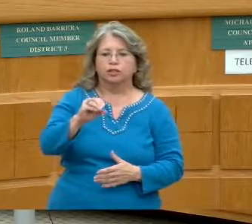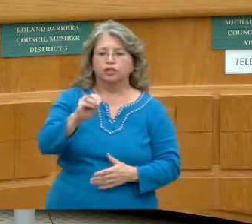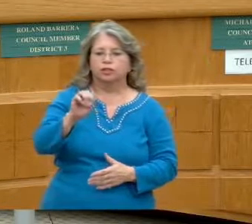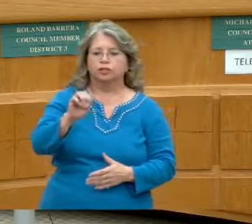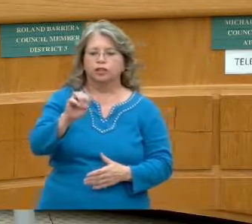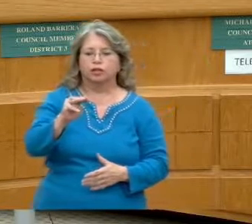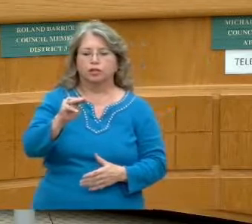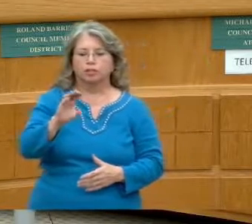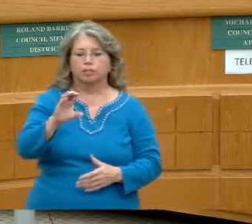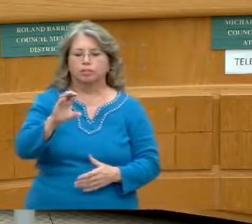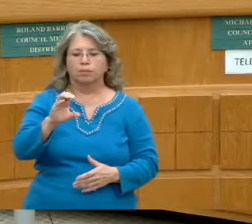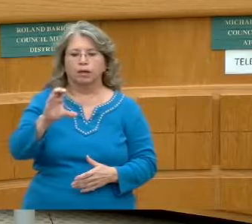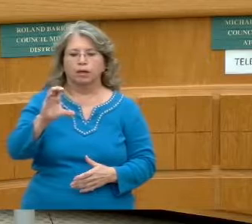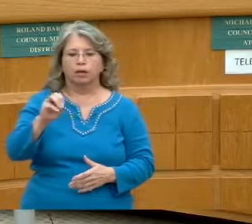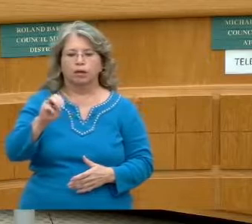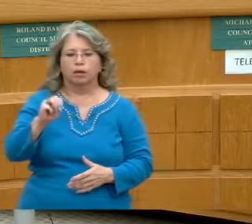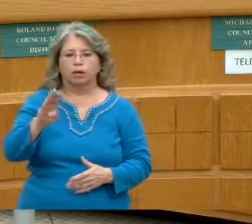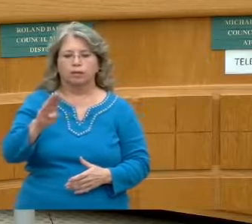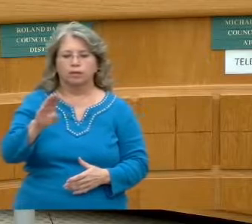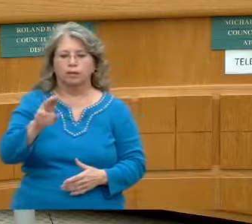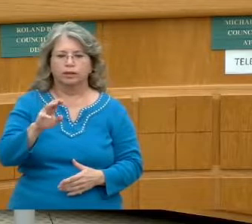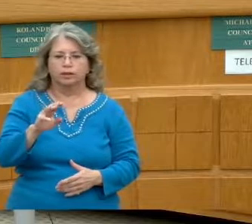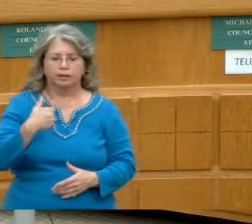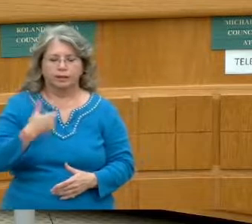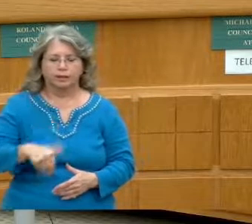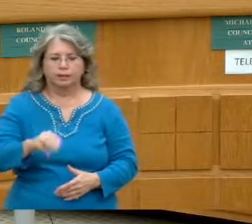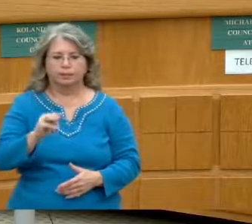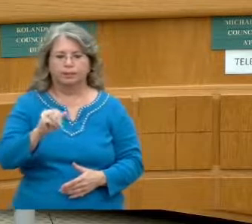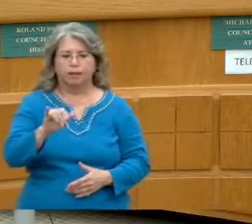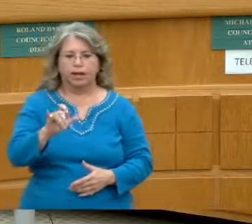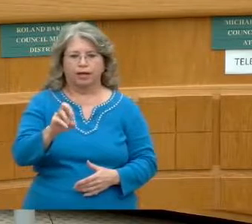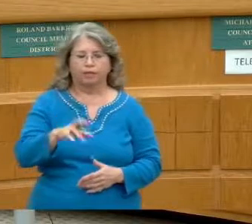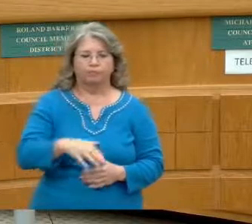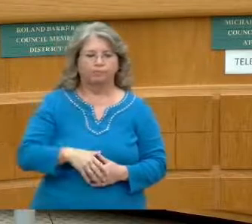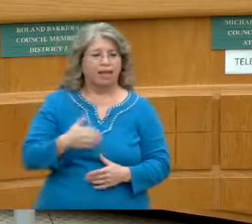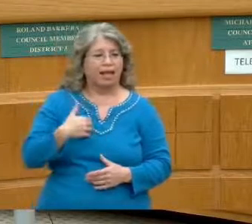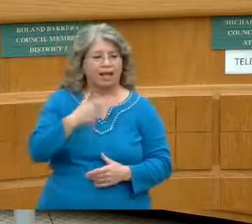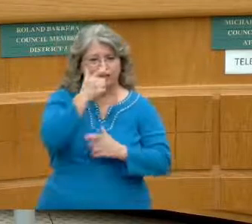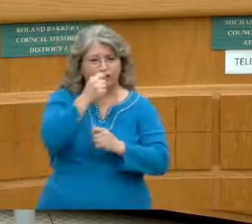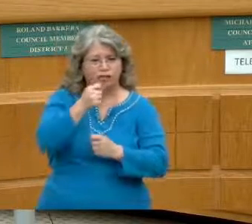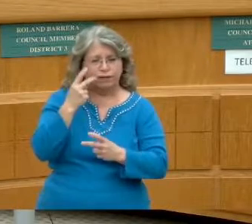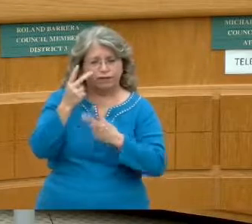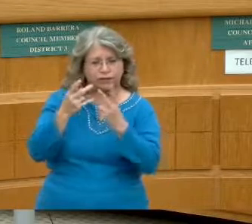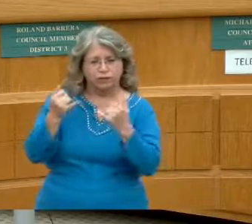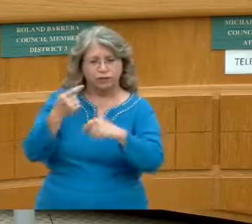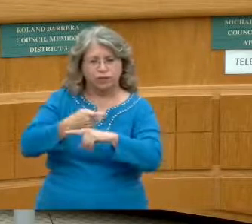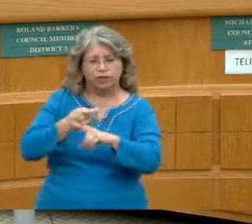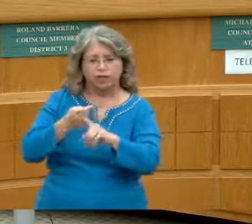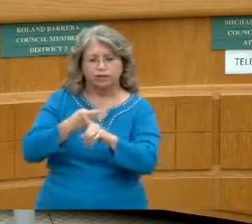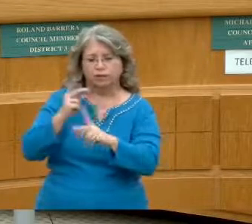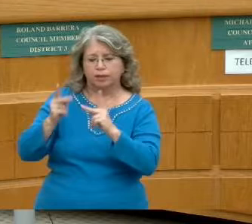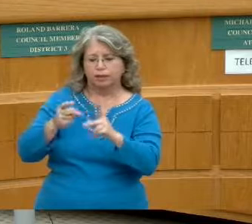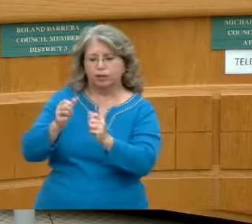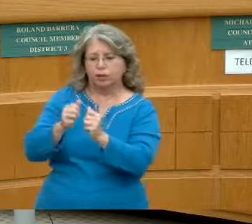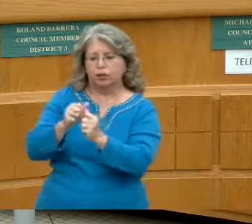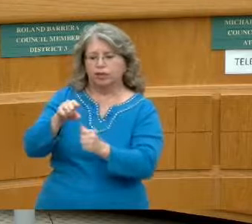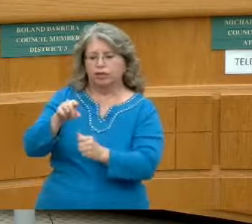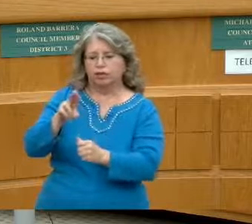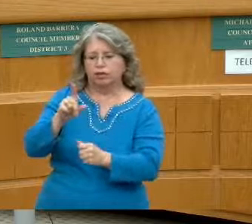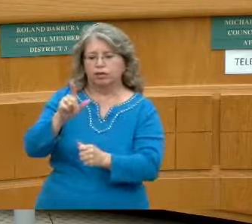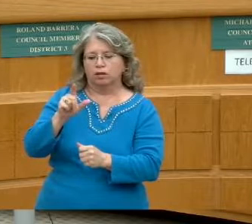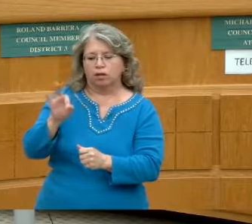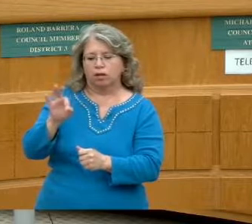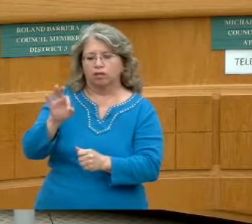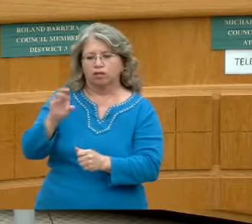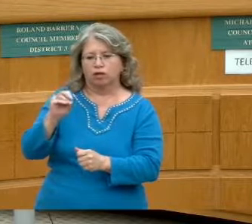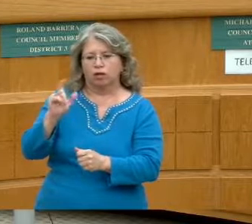Mayor. Had an interesting visit today from folks at Gulf Coast Growth Ventures, and they were